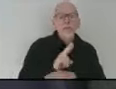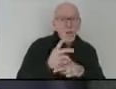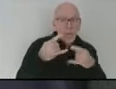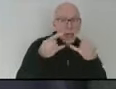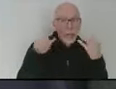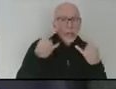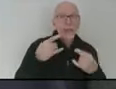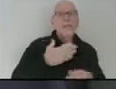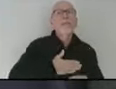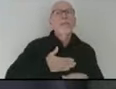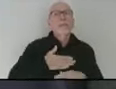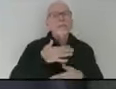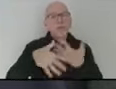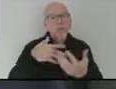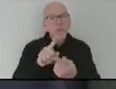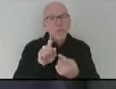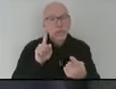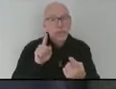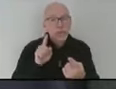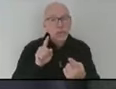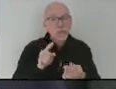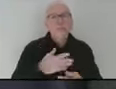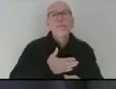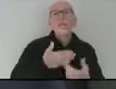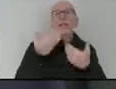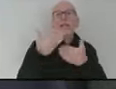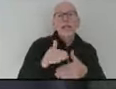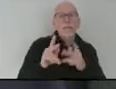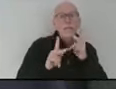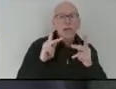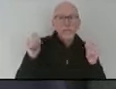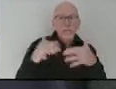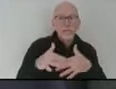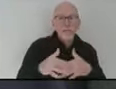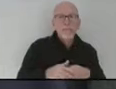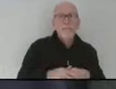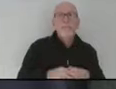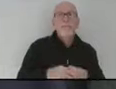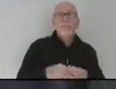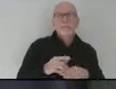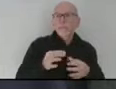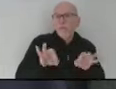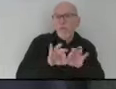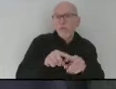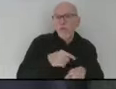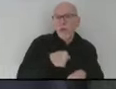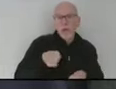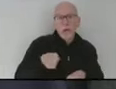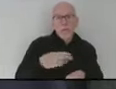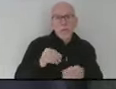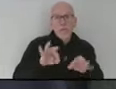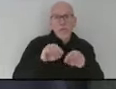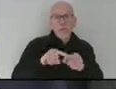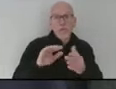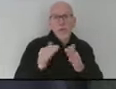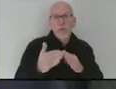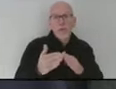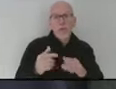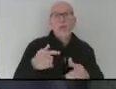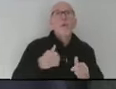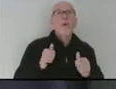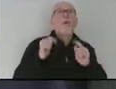socially distance. Please limit your social gatherings. It matters to us and it matters to our community. We're all